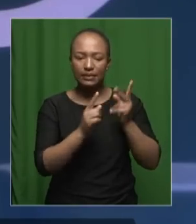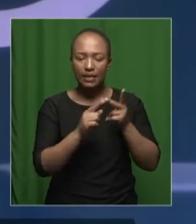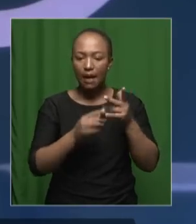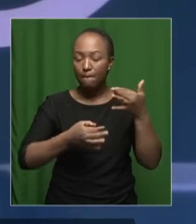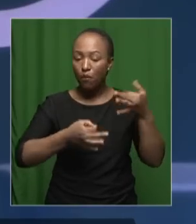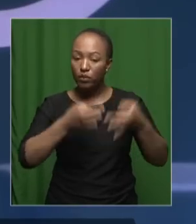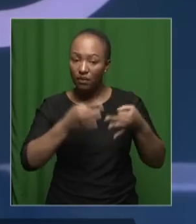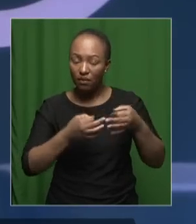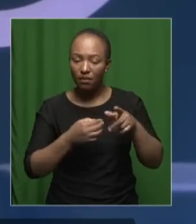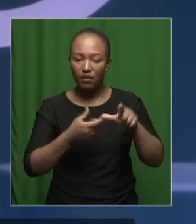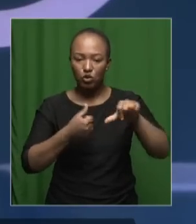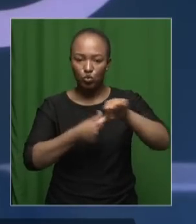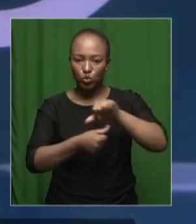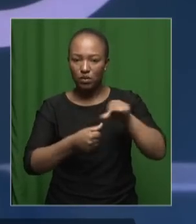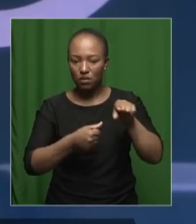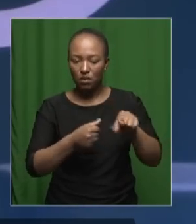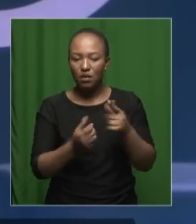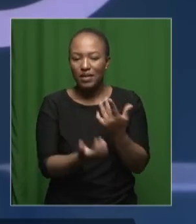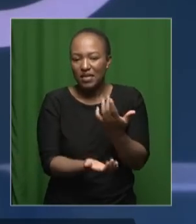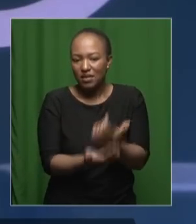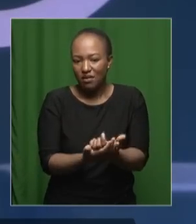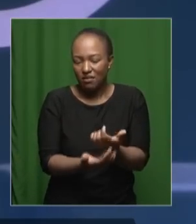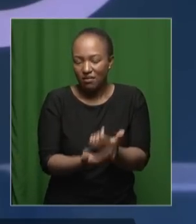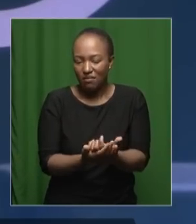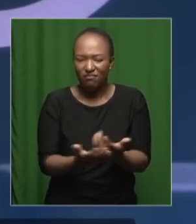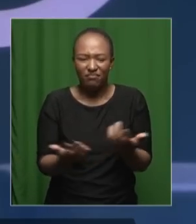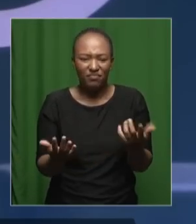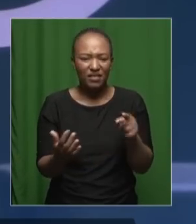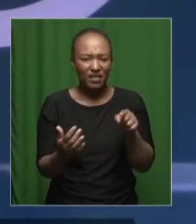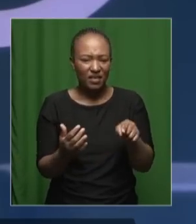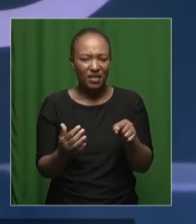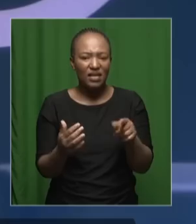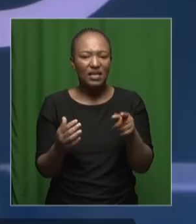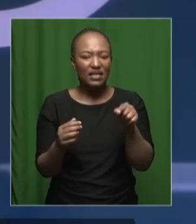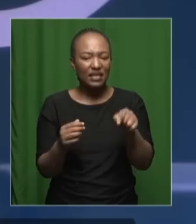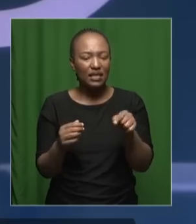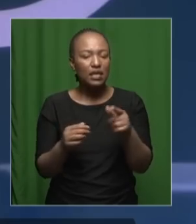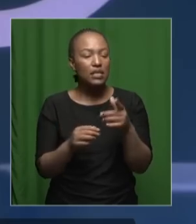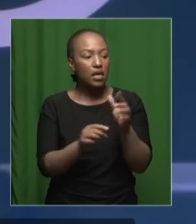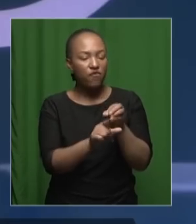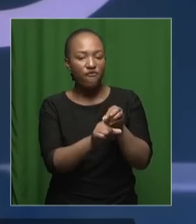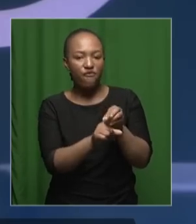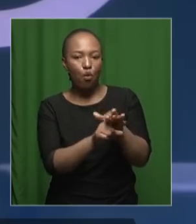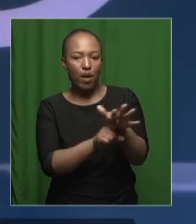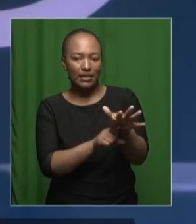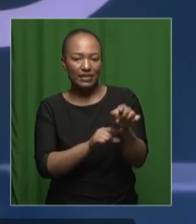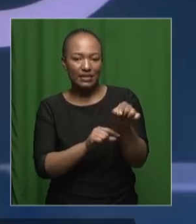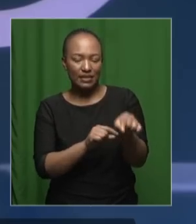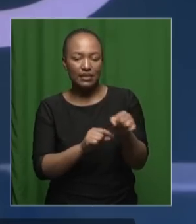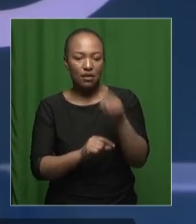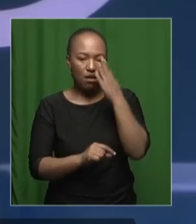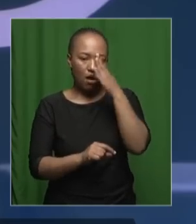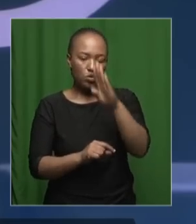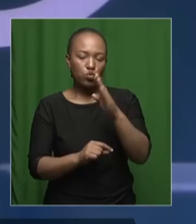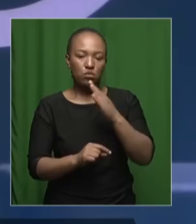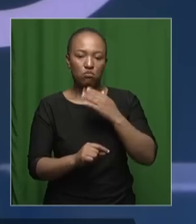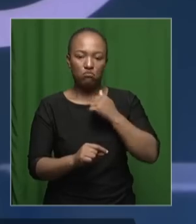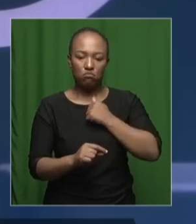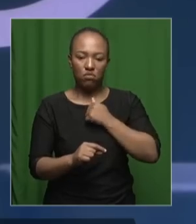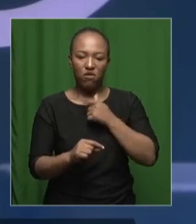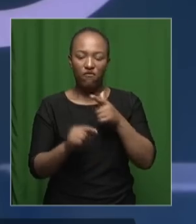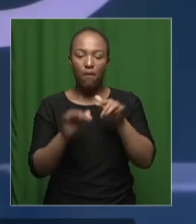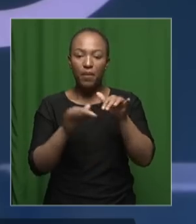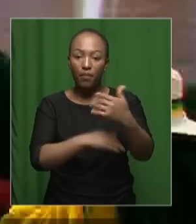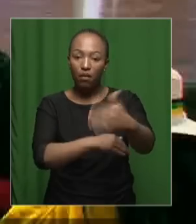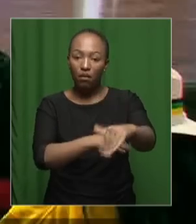the social, the economic factors, how do those actually influence our attitudes towards